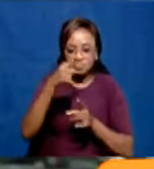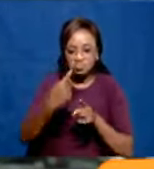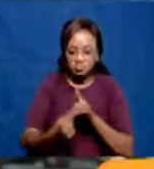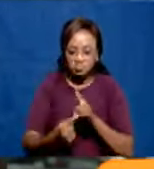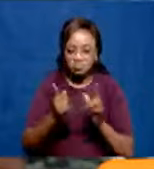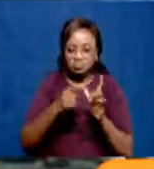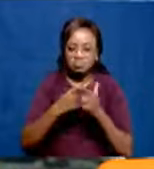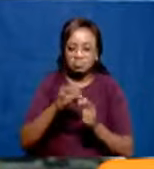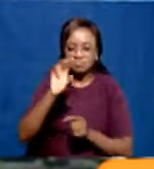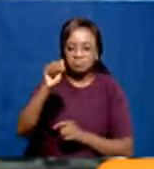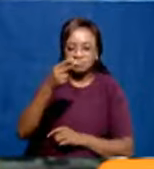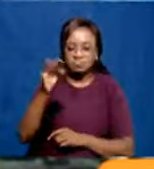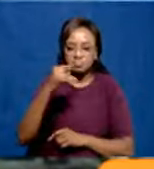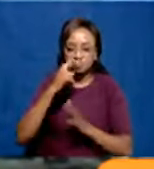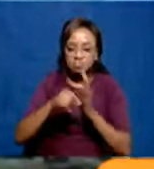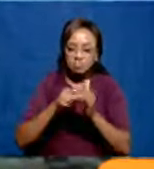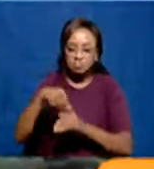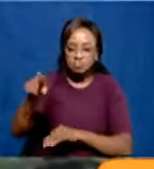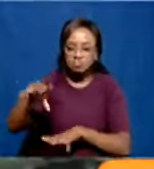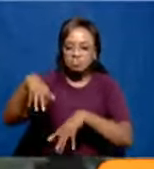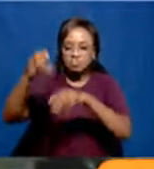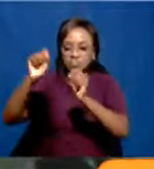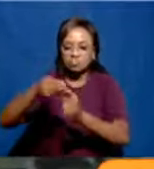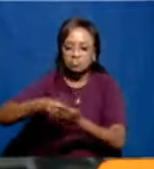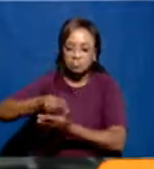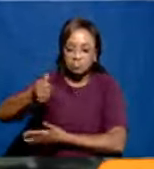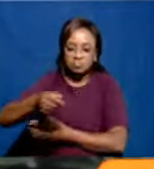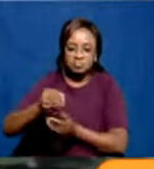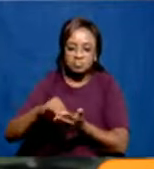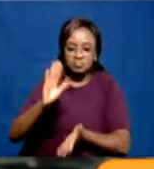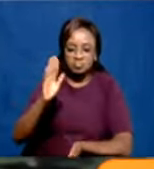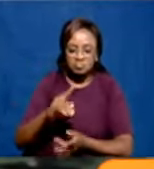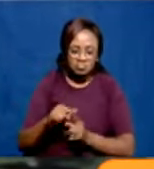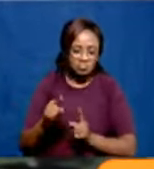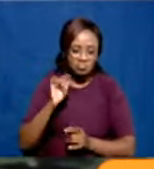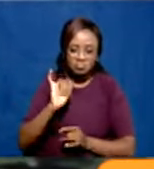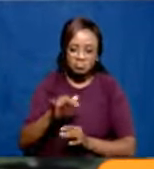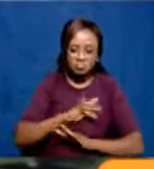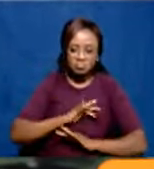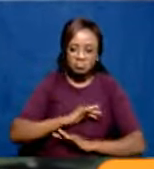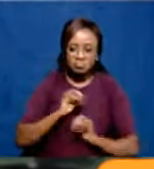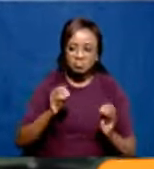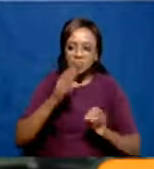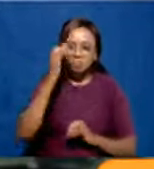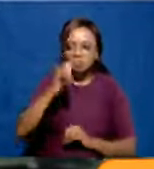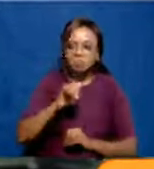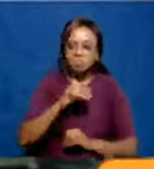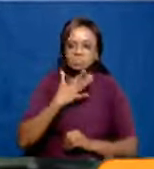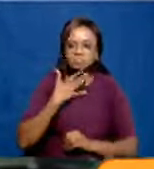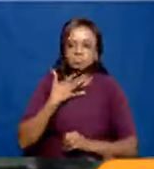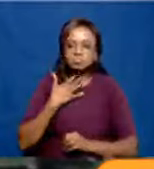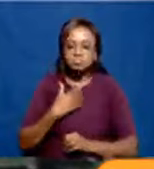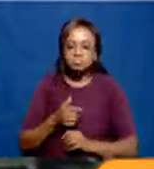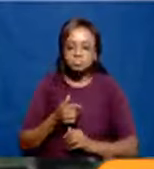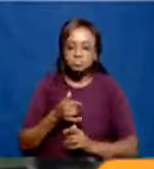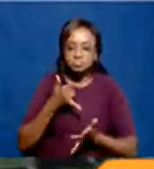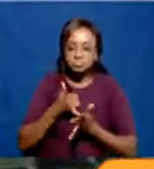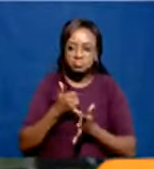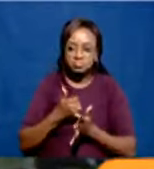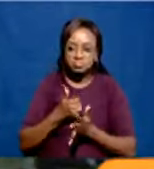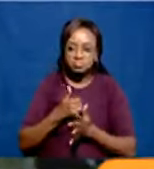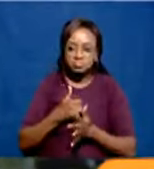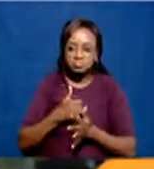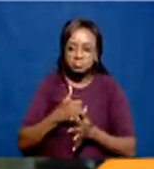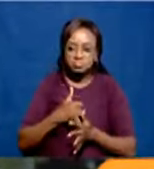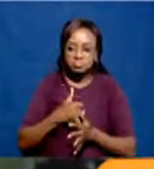is saying, you go talk to your employer to get you under private insurance, because they know it won't cover. Okay. Yeah. All right. So why would you be in a situation whereby you pay, and